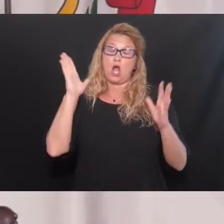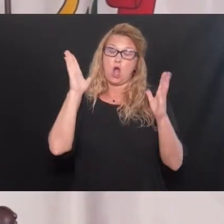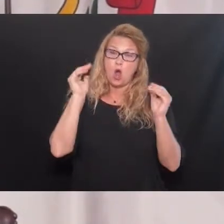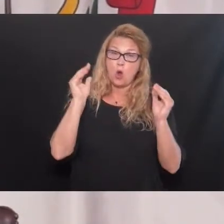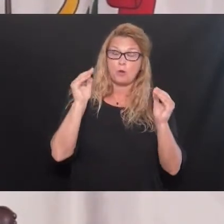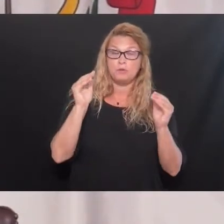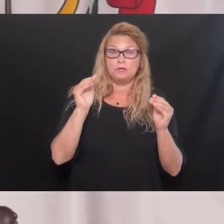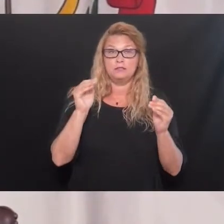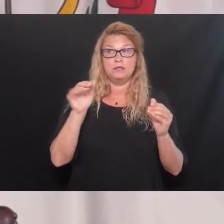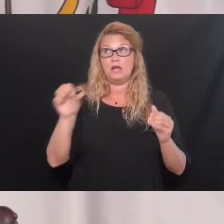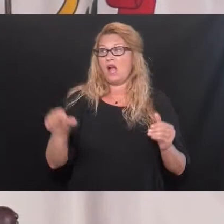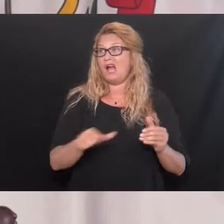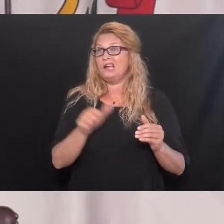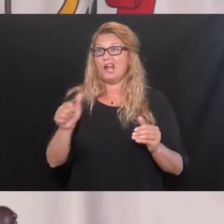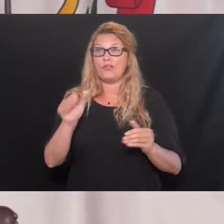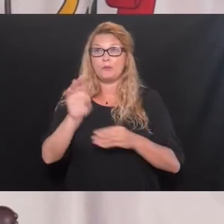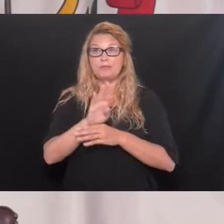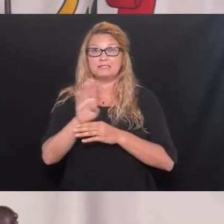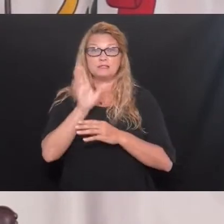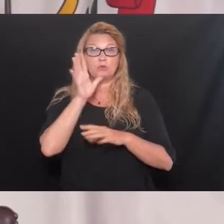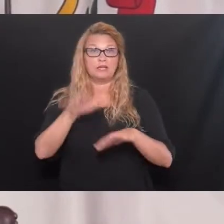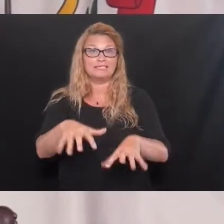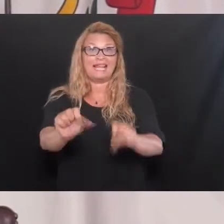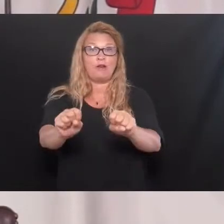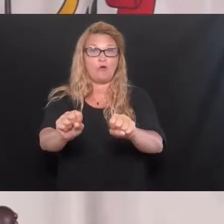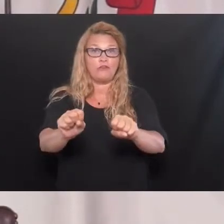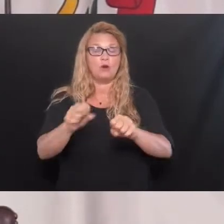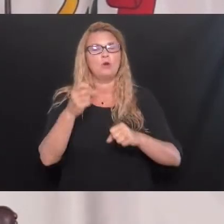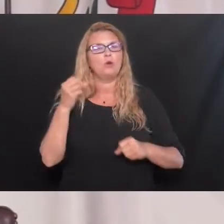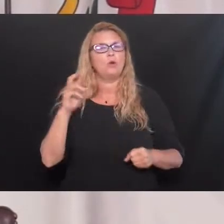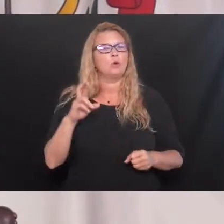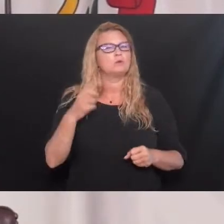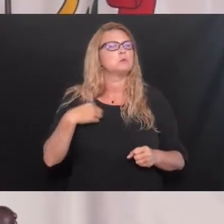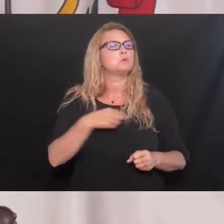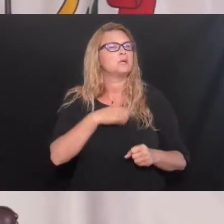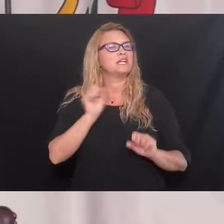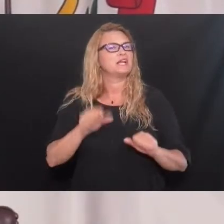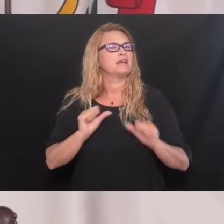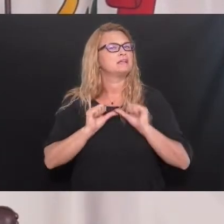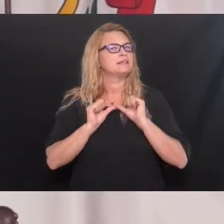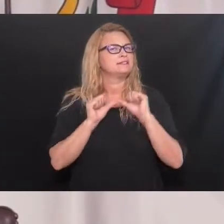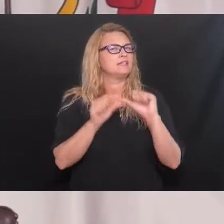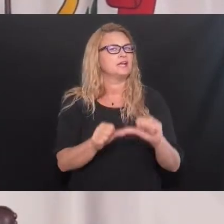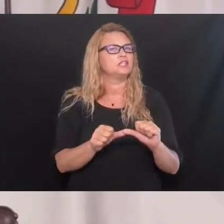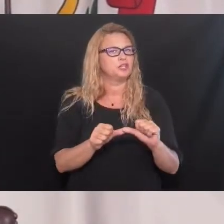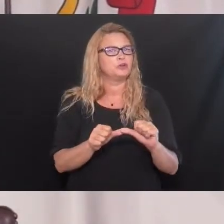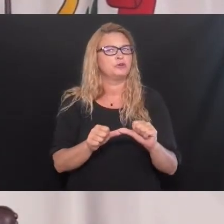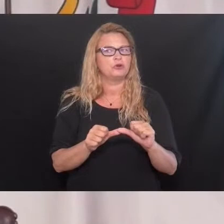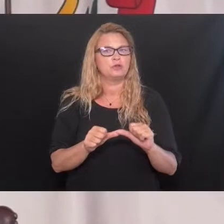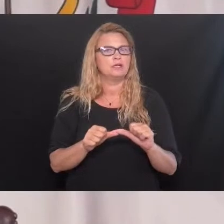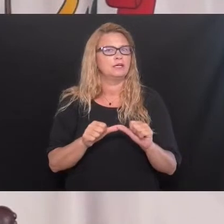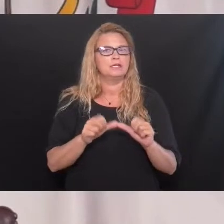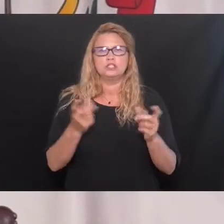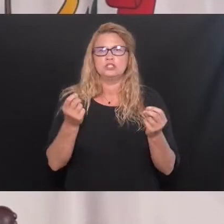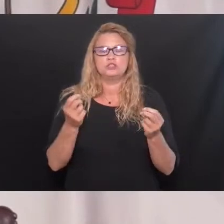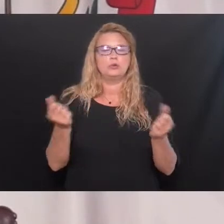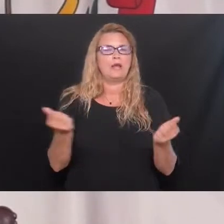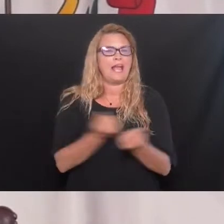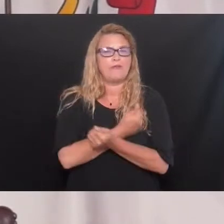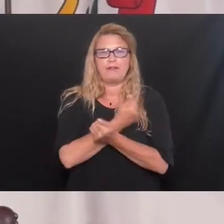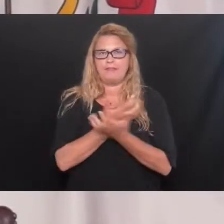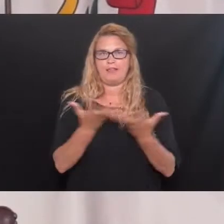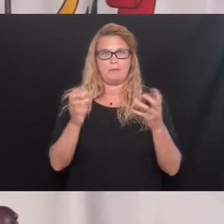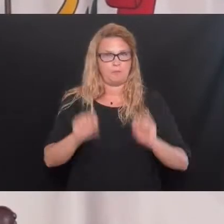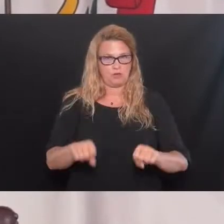have another suitor that will come in there now, we continue to run down every single thing that we can